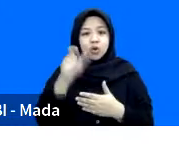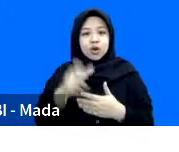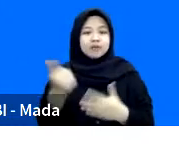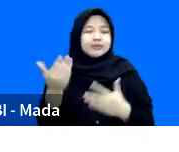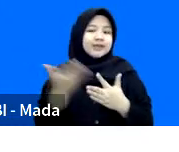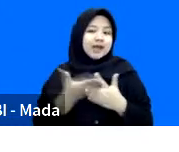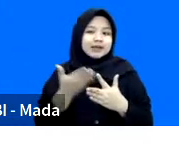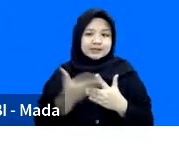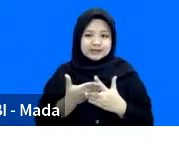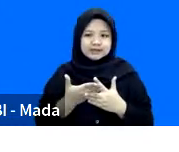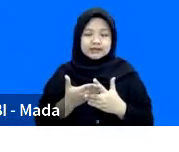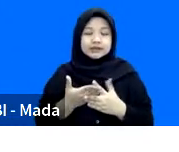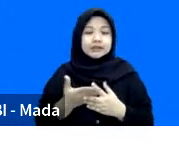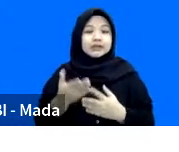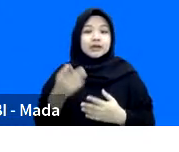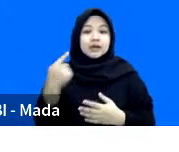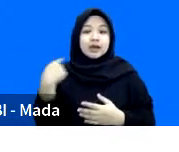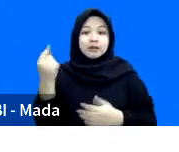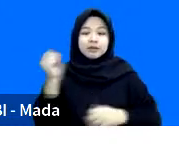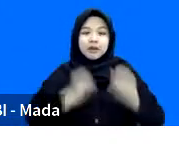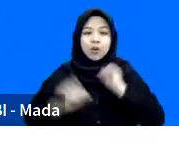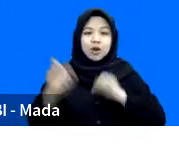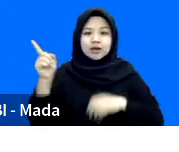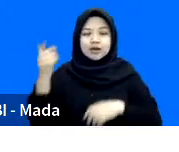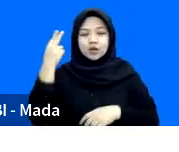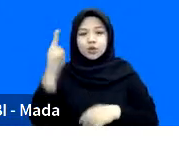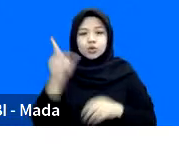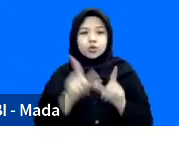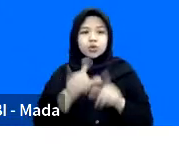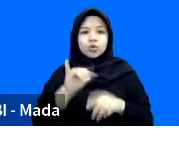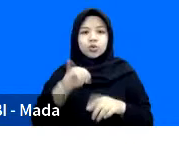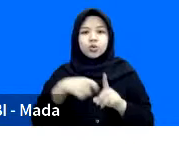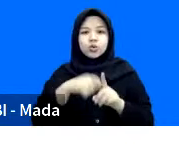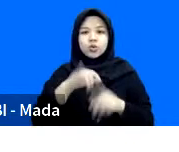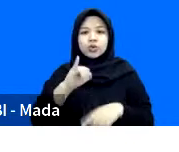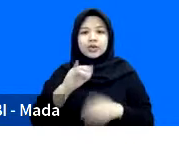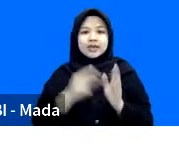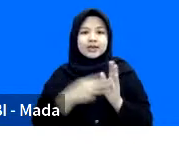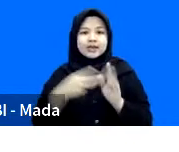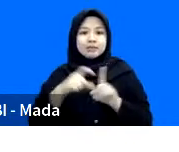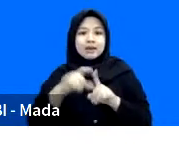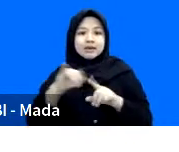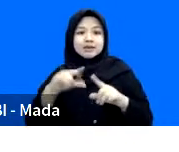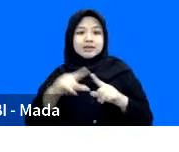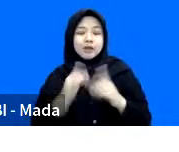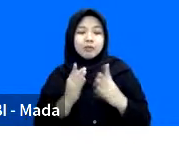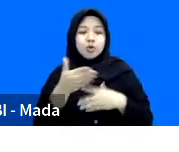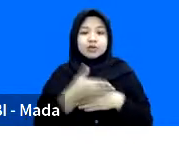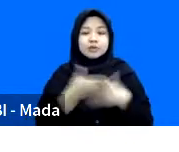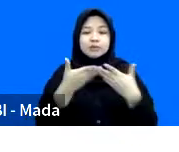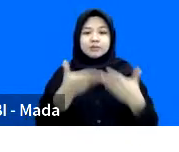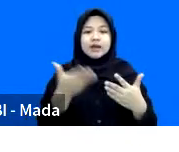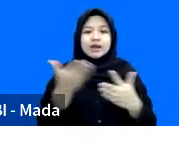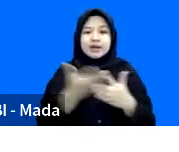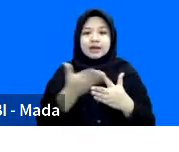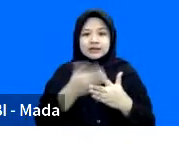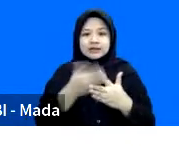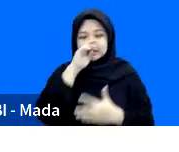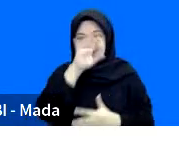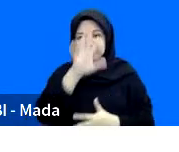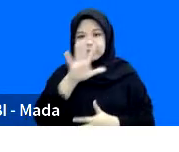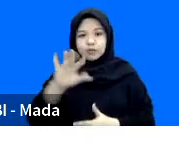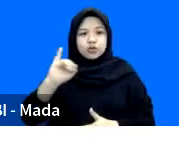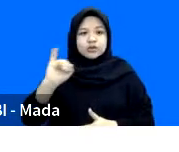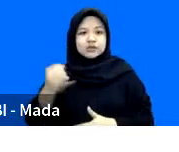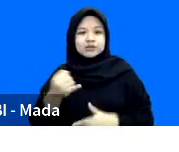a collection of web projects that provide access to over 55 million articles across 300 languages,